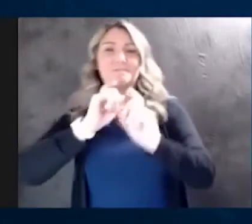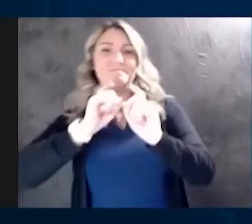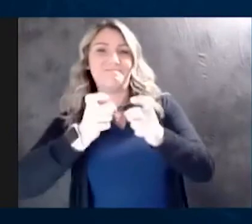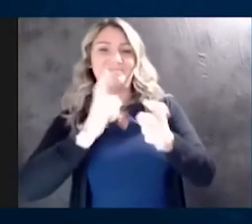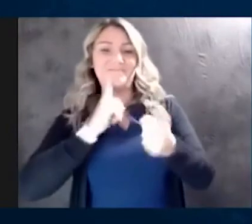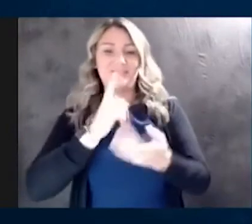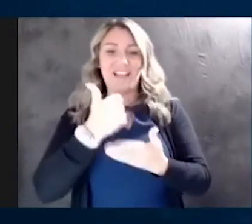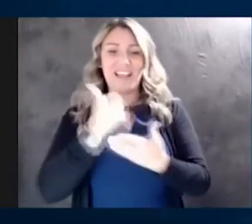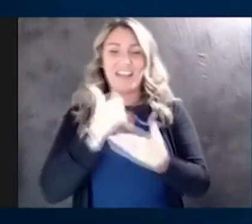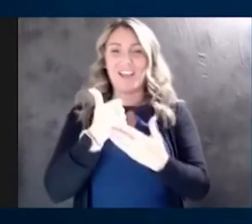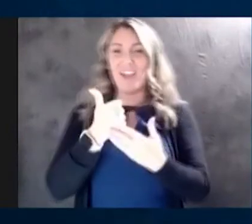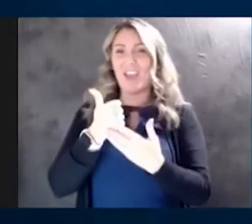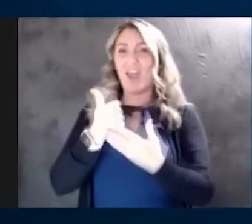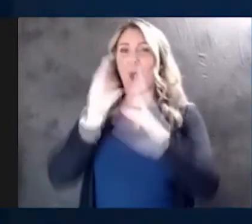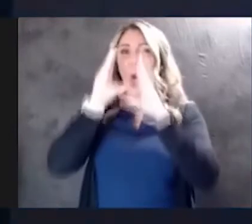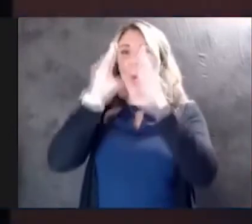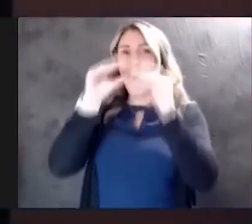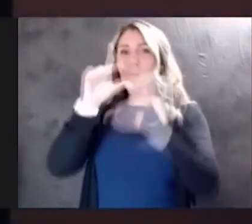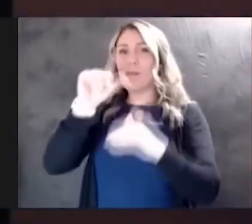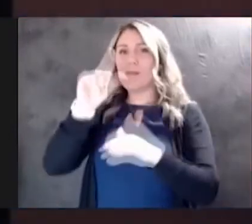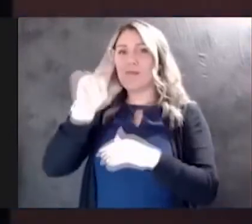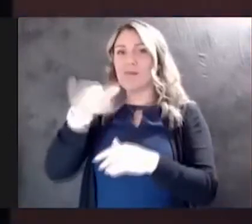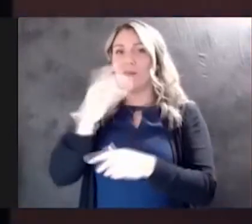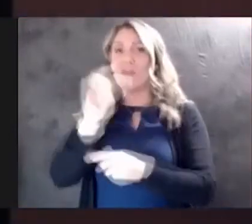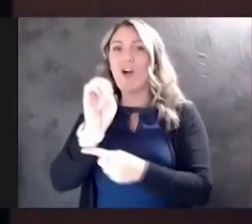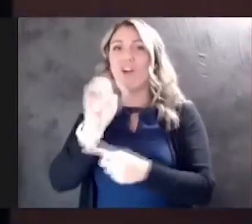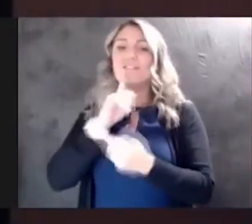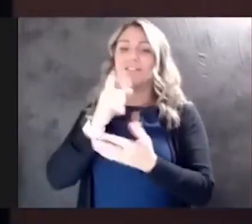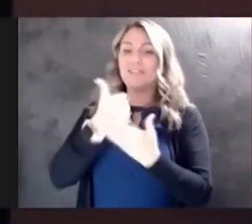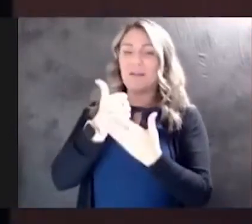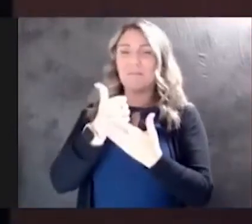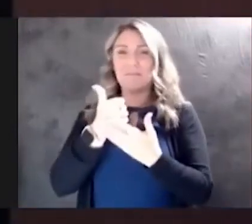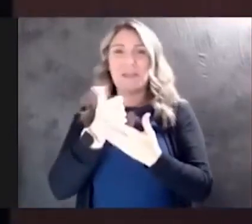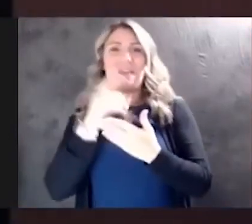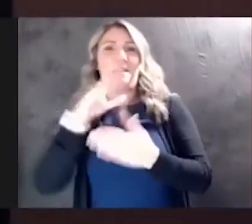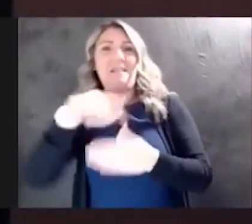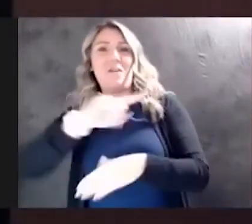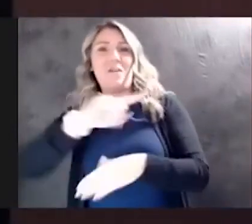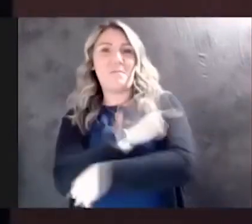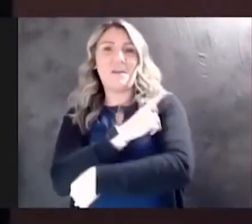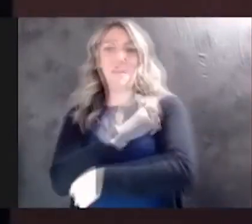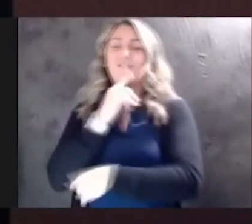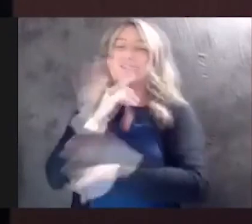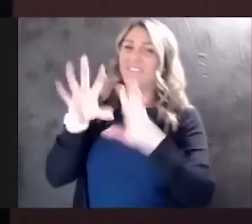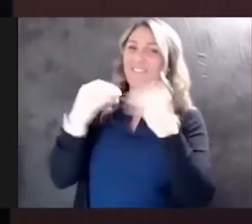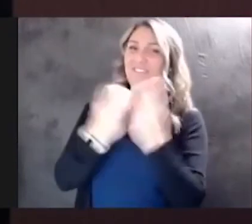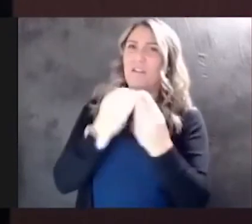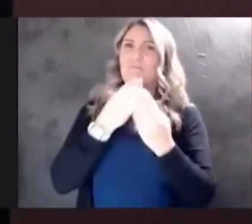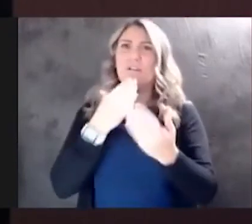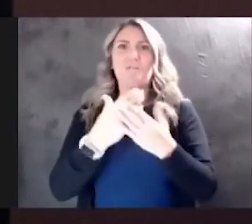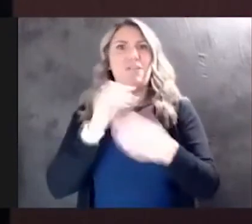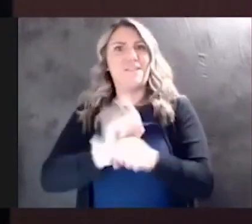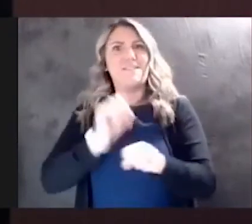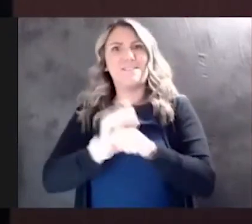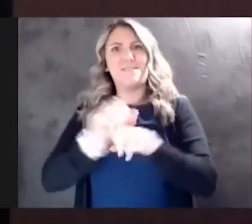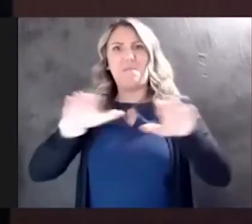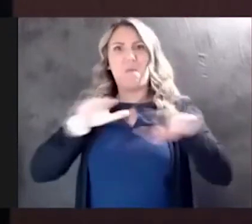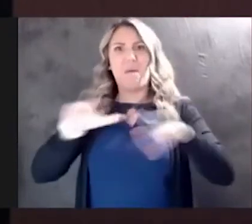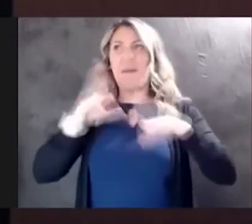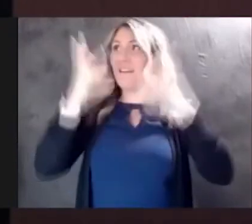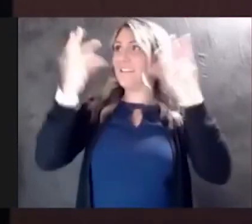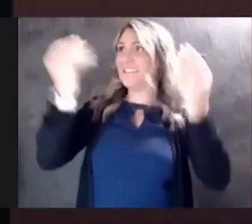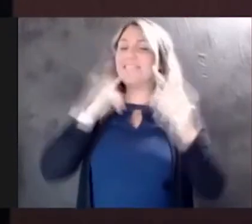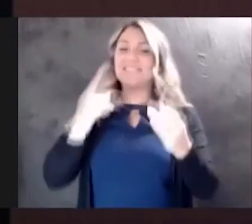Lodge here in Kansas City, helping to serve our patients and their families. So job well done to all of our walkers out there. We want to get back out to our